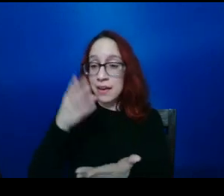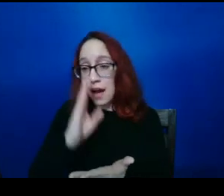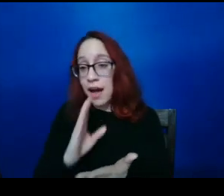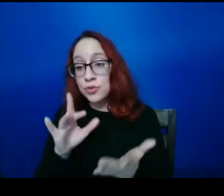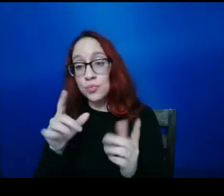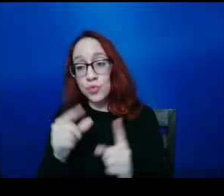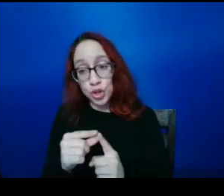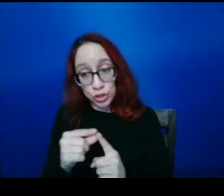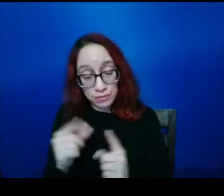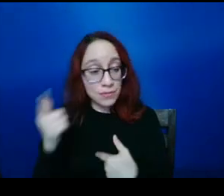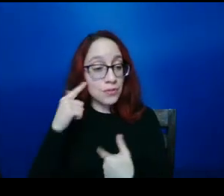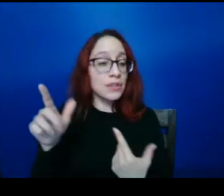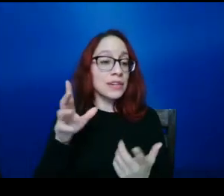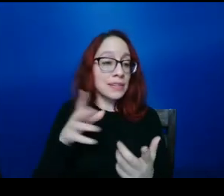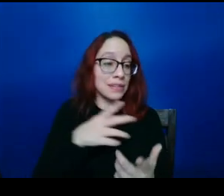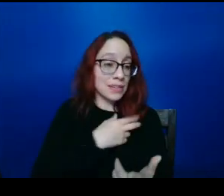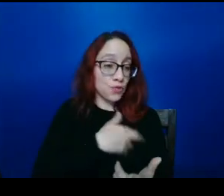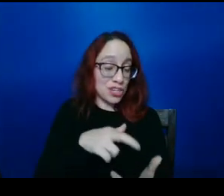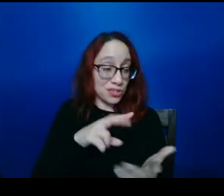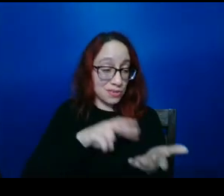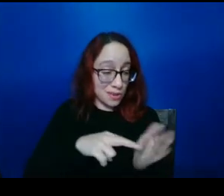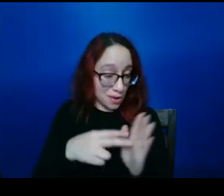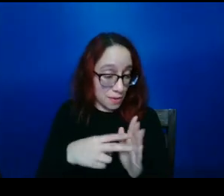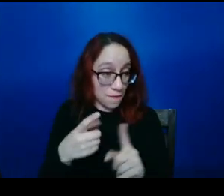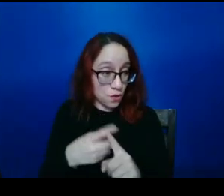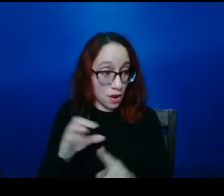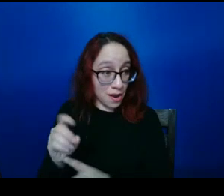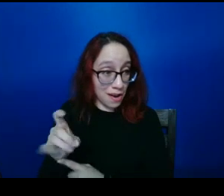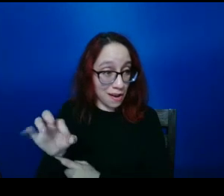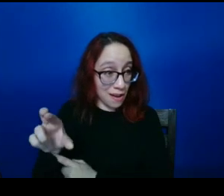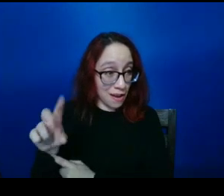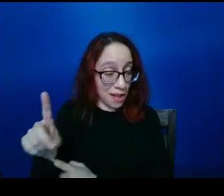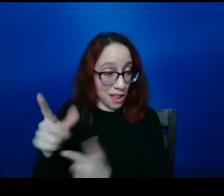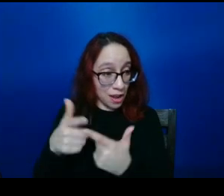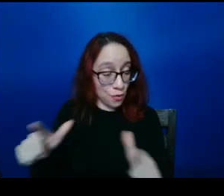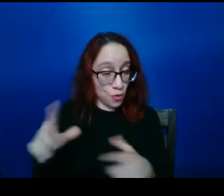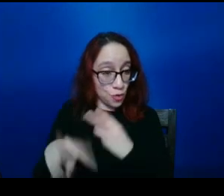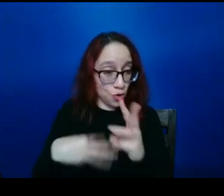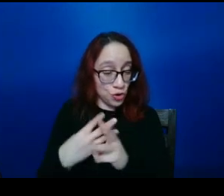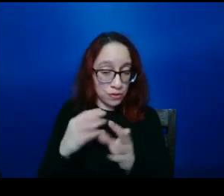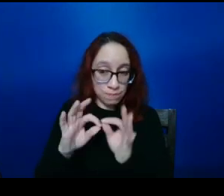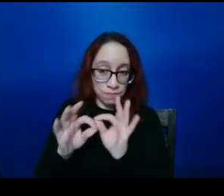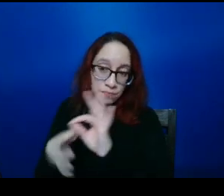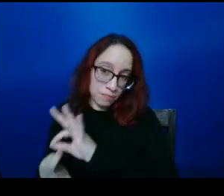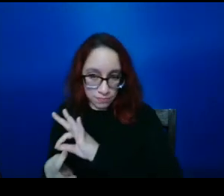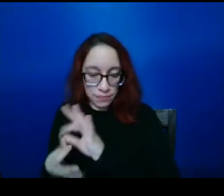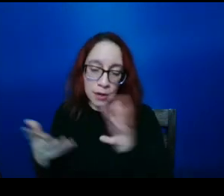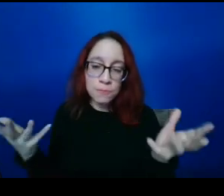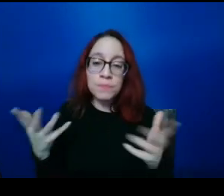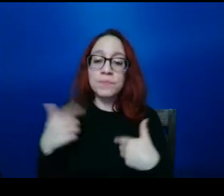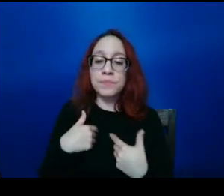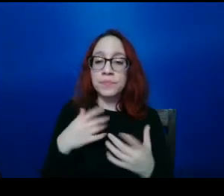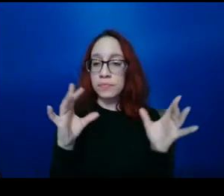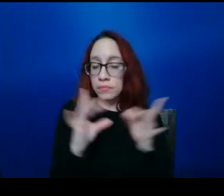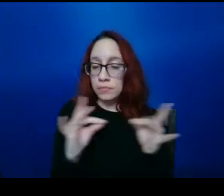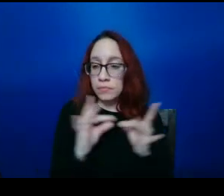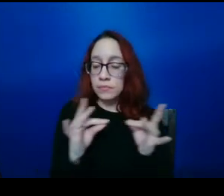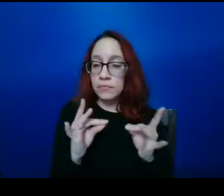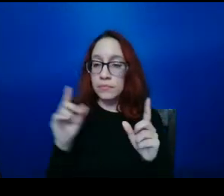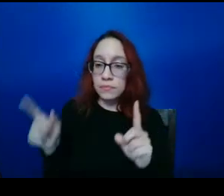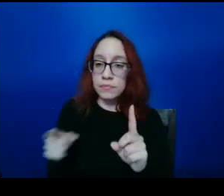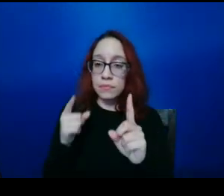The definition of religion, and I quote to you from the Oxford Language World Interpretation, and I quote, a